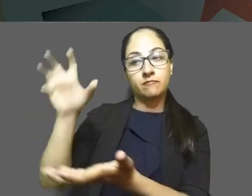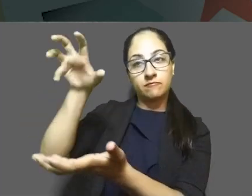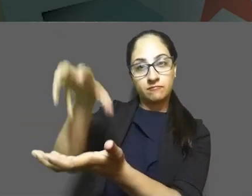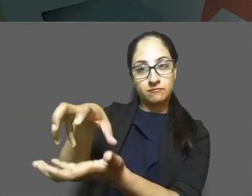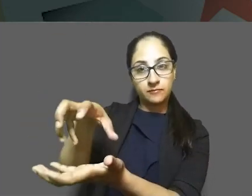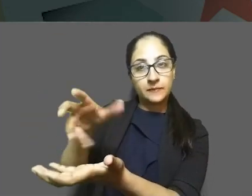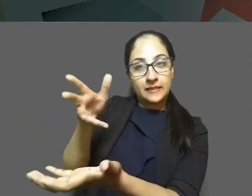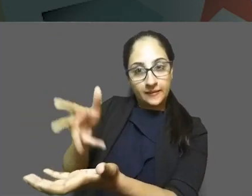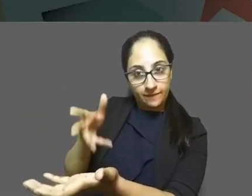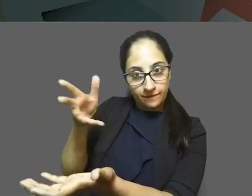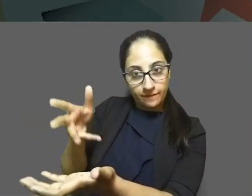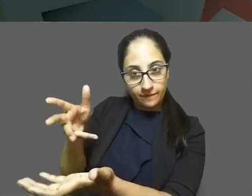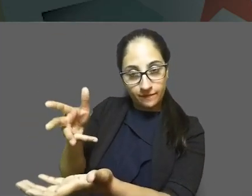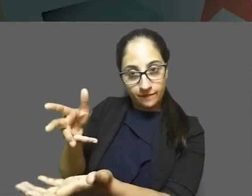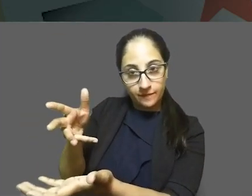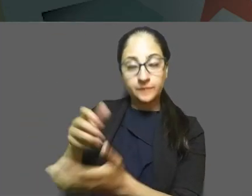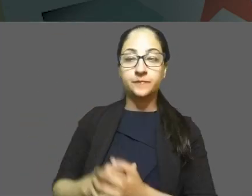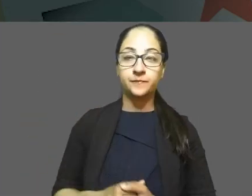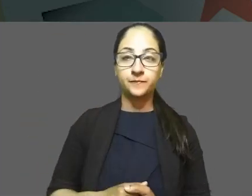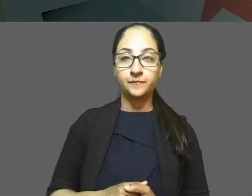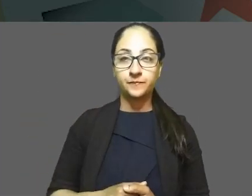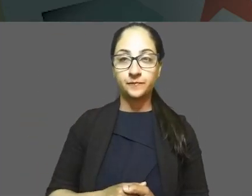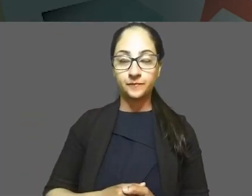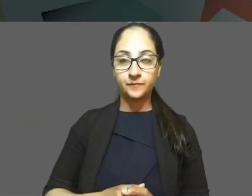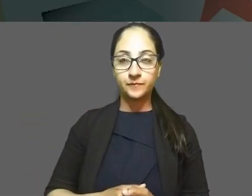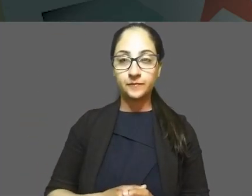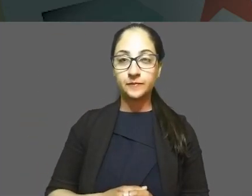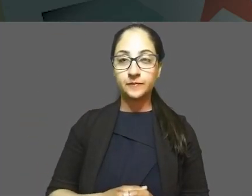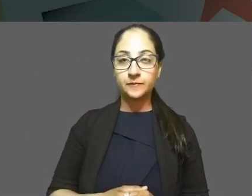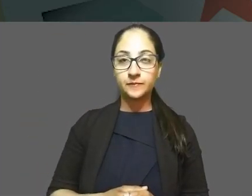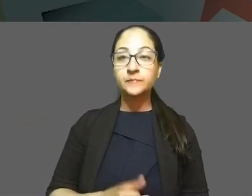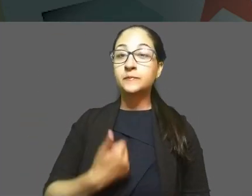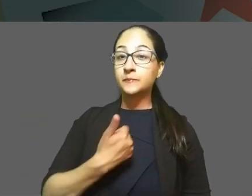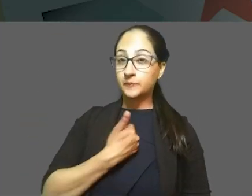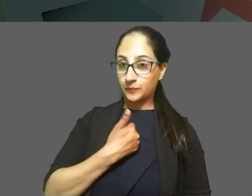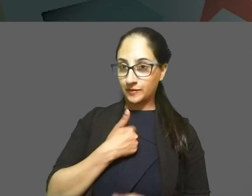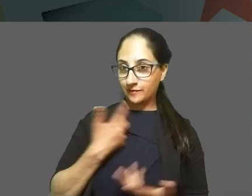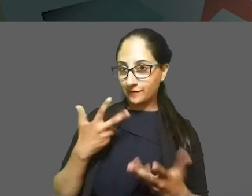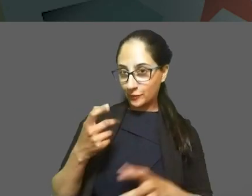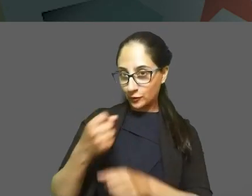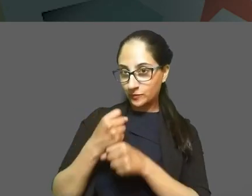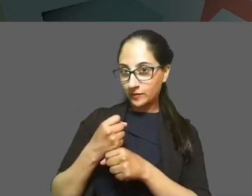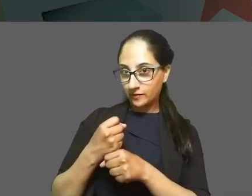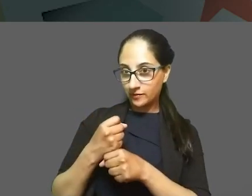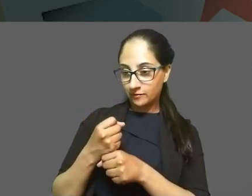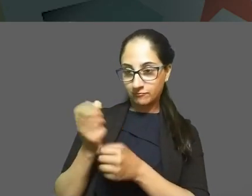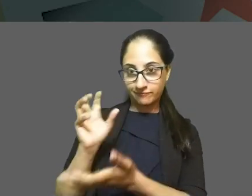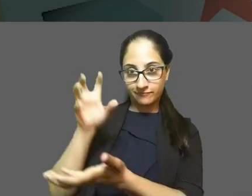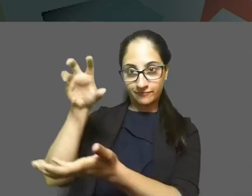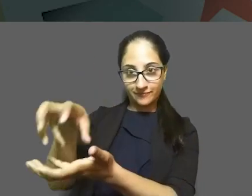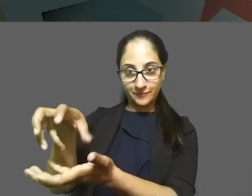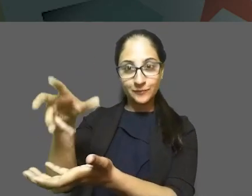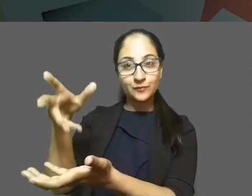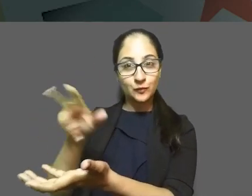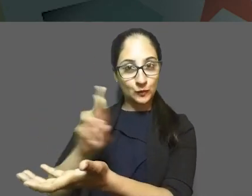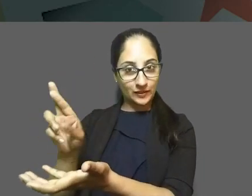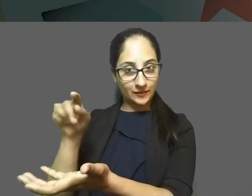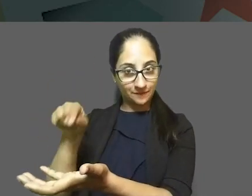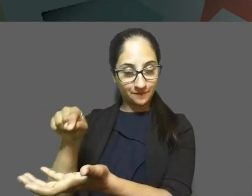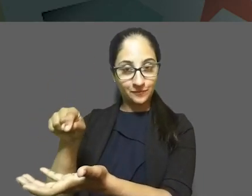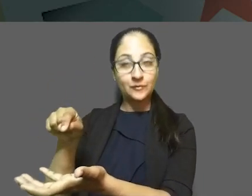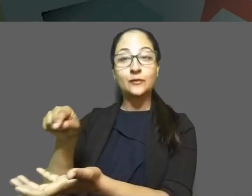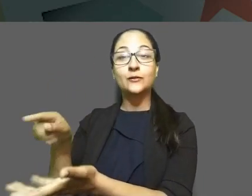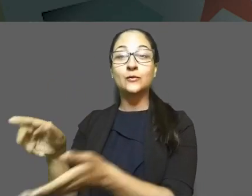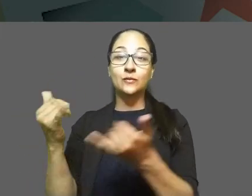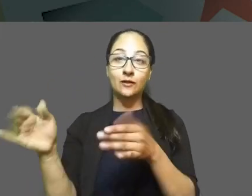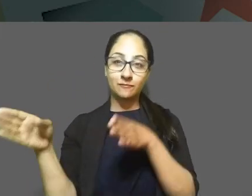So Ziana, I'm going to help coach you through this. I've actually gone ahead and formed my dough already, so all of my